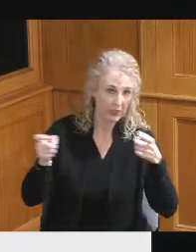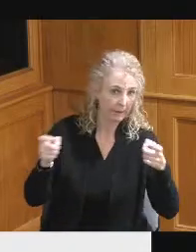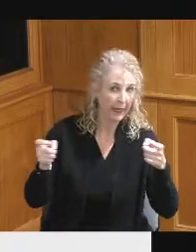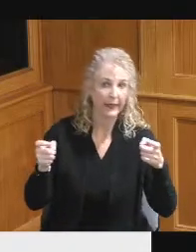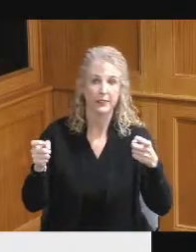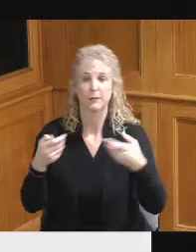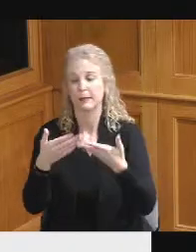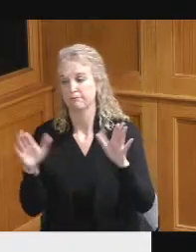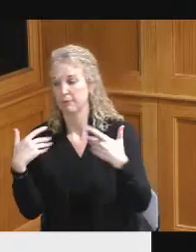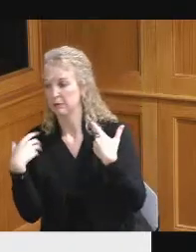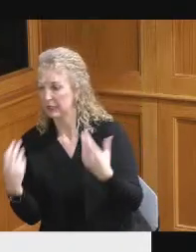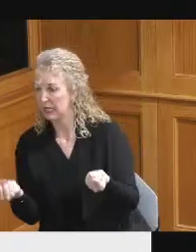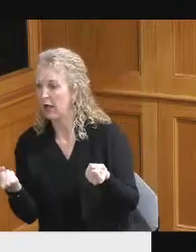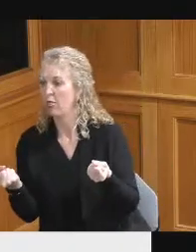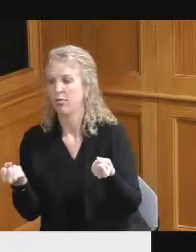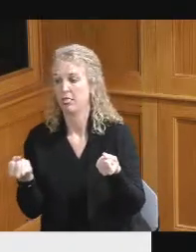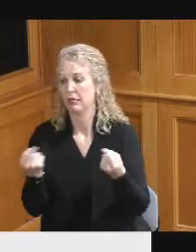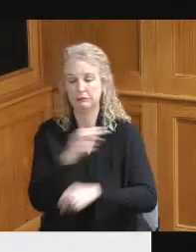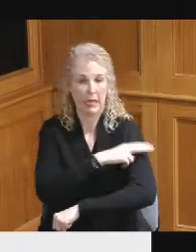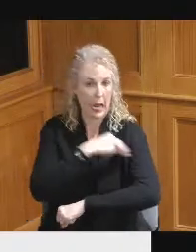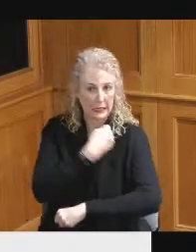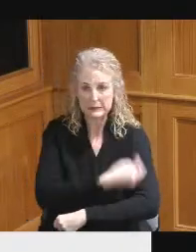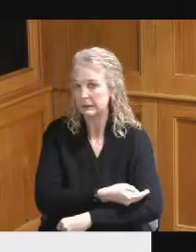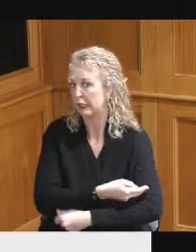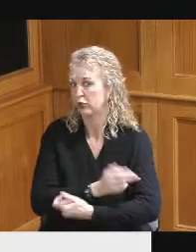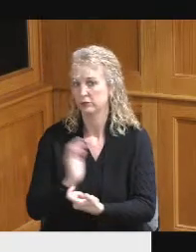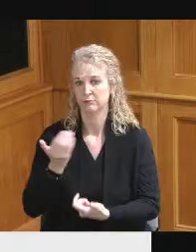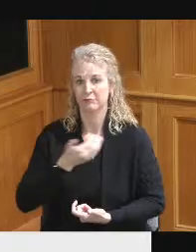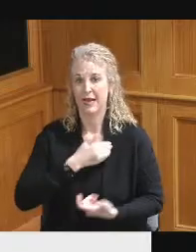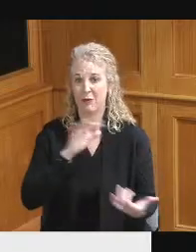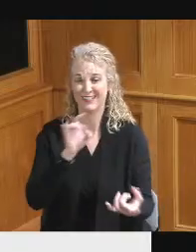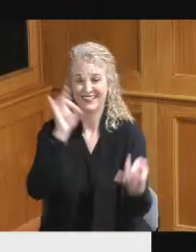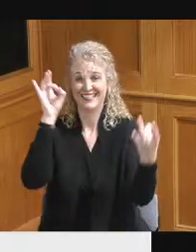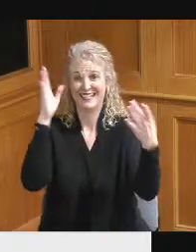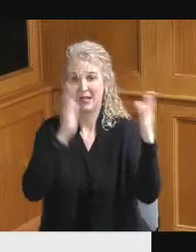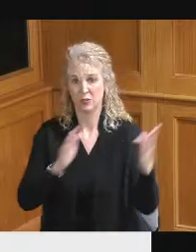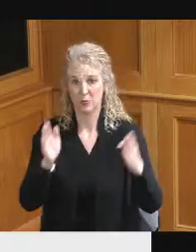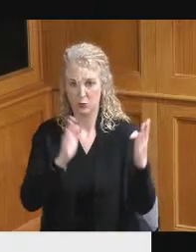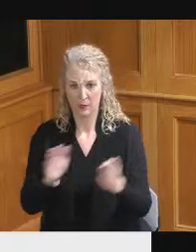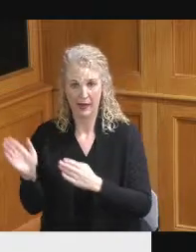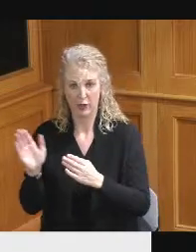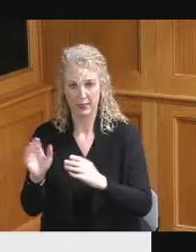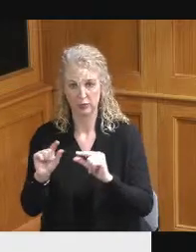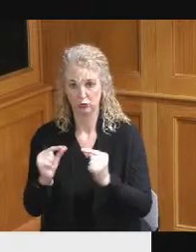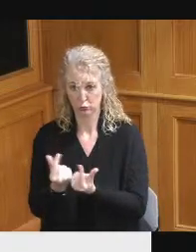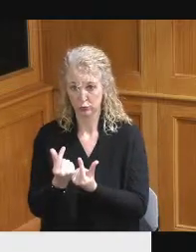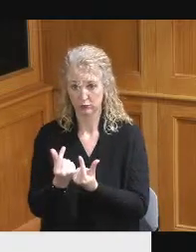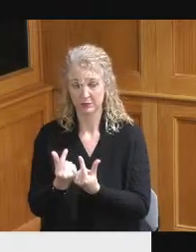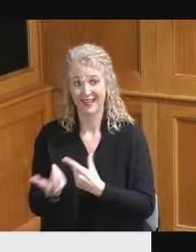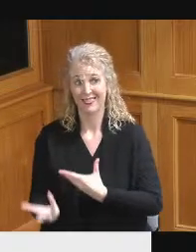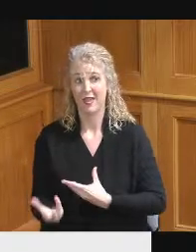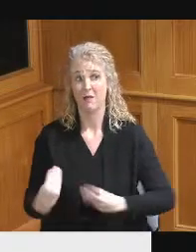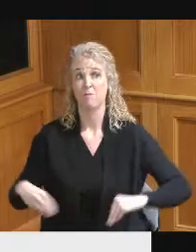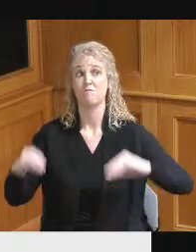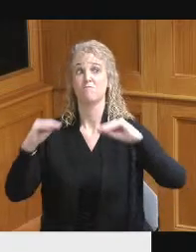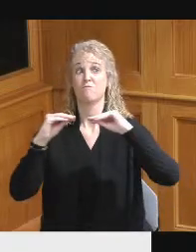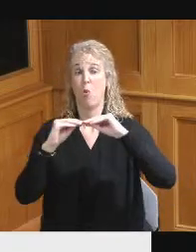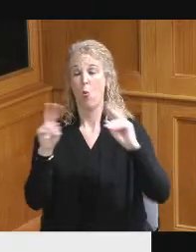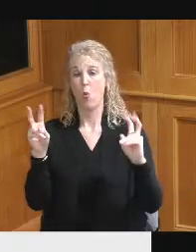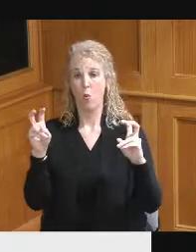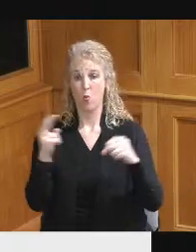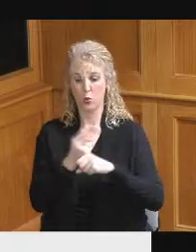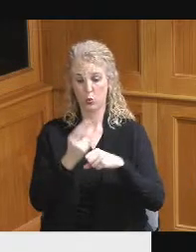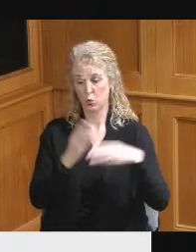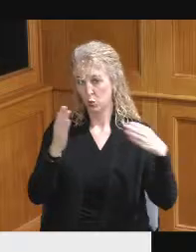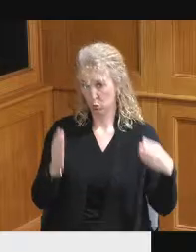agencies, public health, and the hospitals, as well as our disaster preparedness coalition. And then we have additional users and stakeholders of SALT,